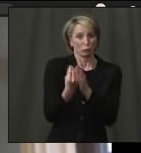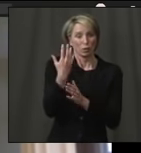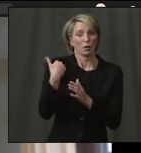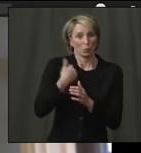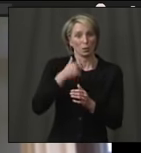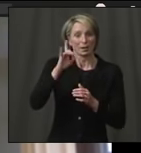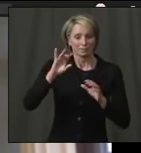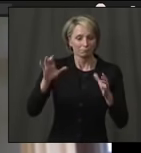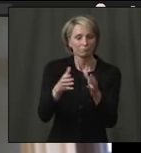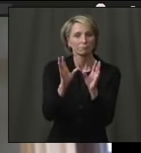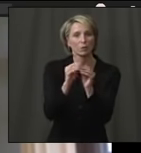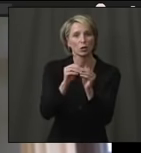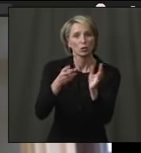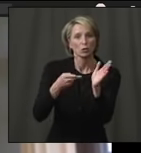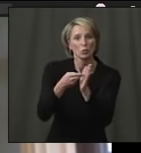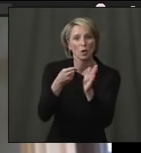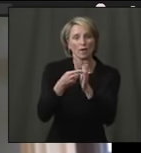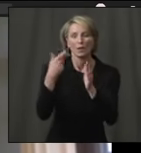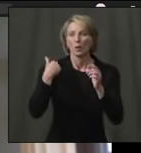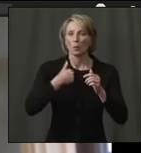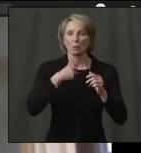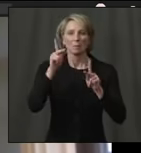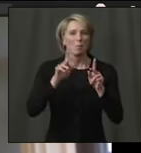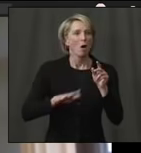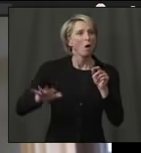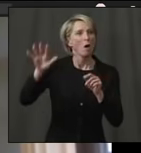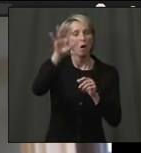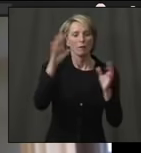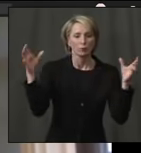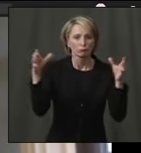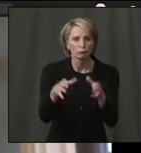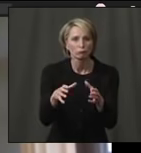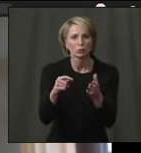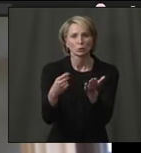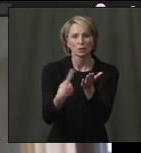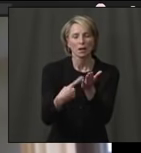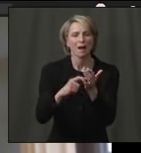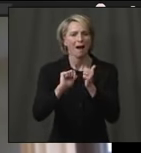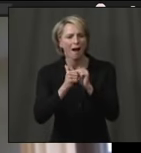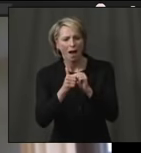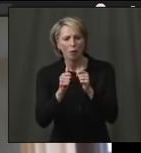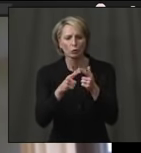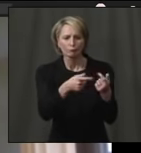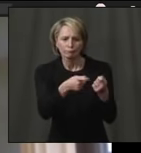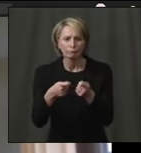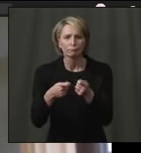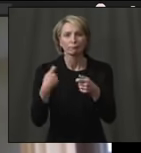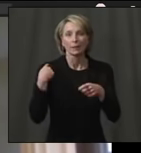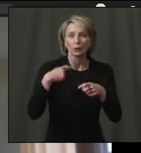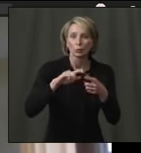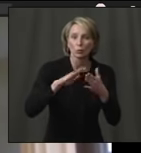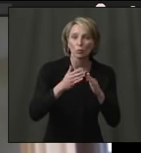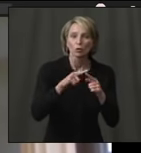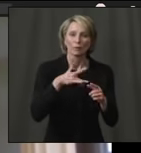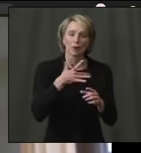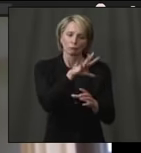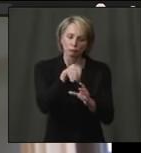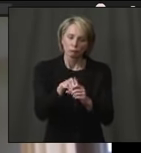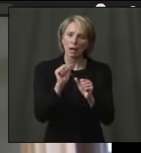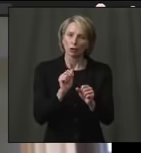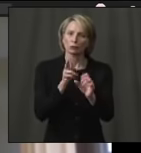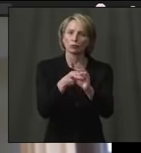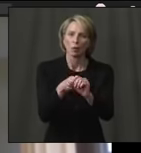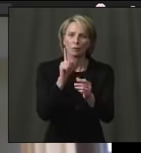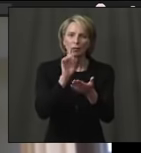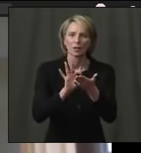with Latino leaders from all over the state to go over best practices. And